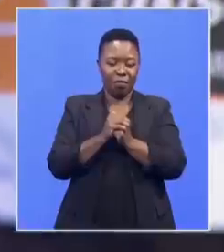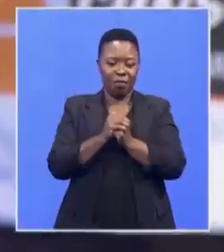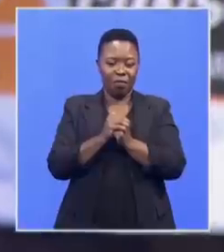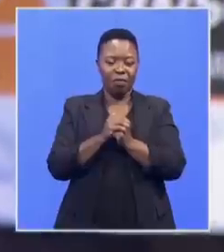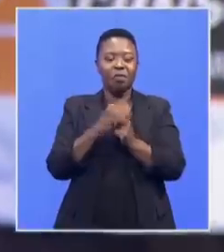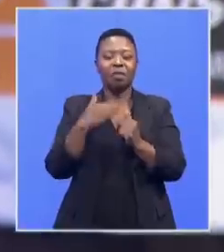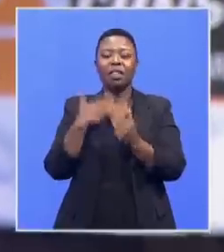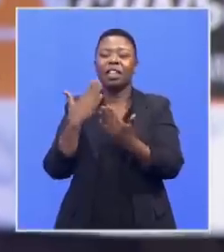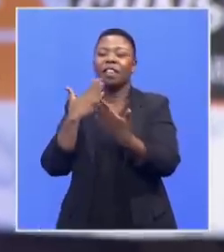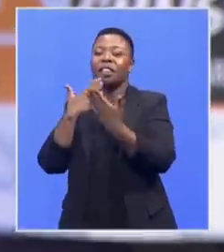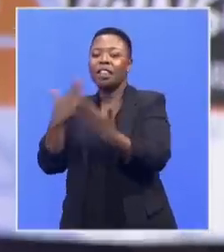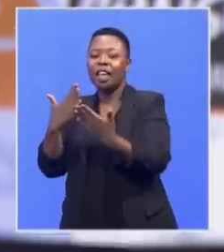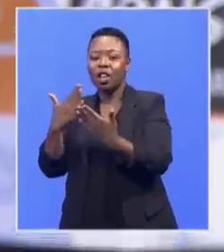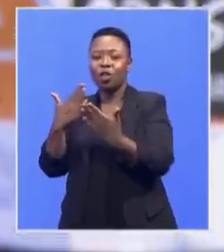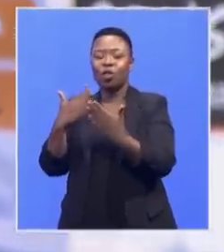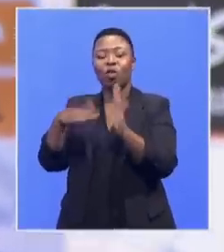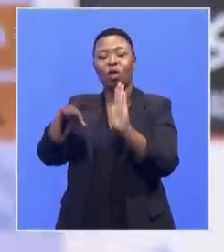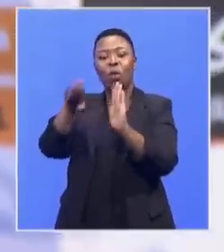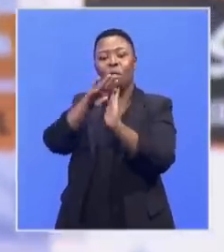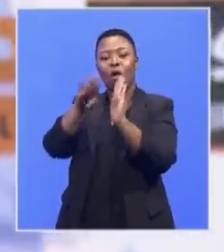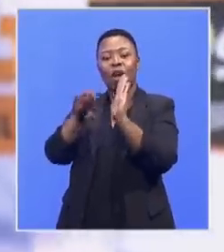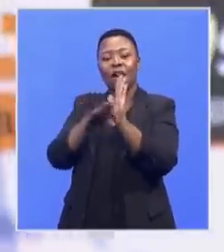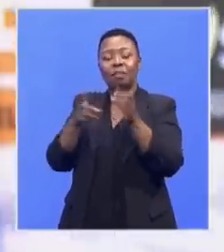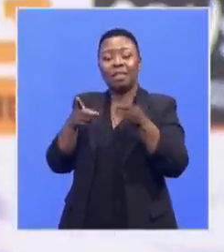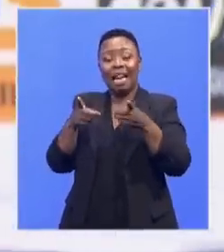Program Director wa rona